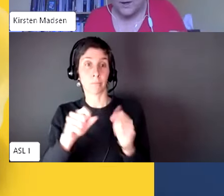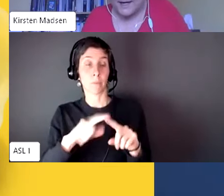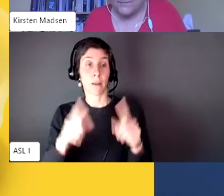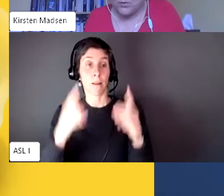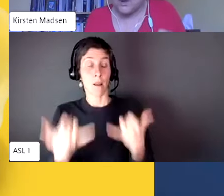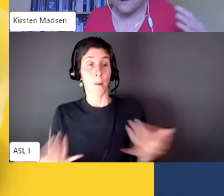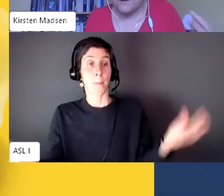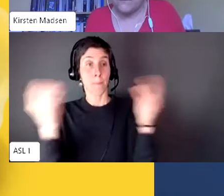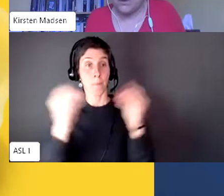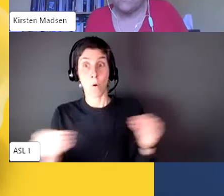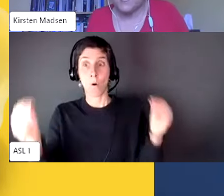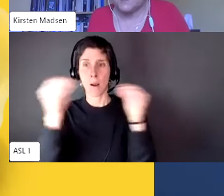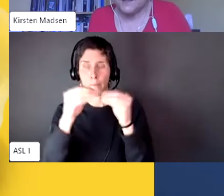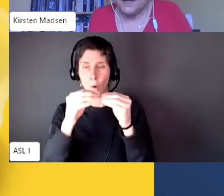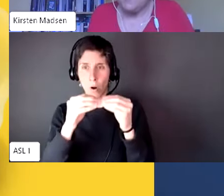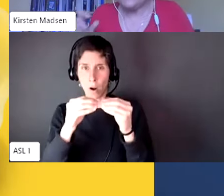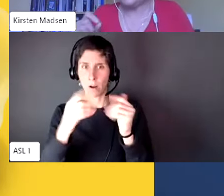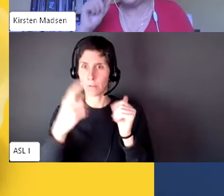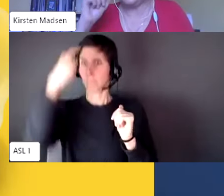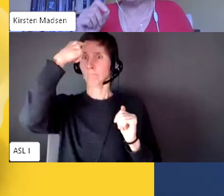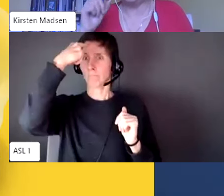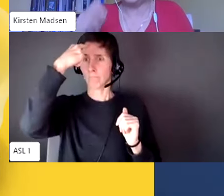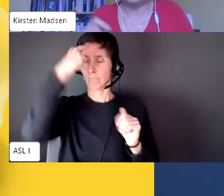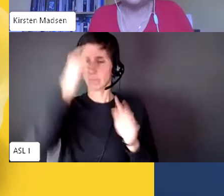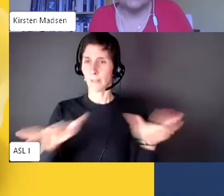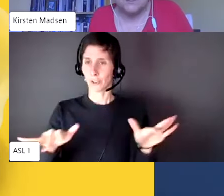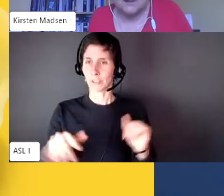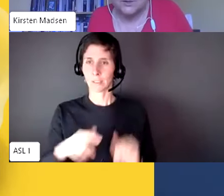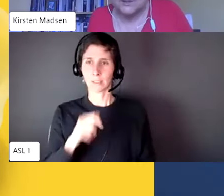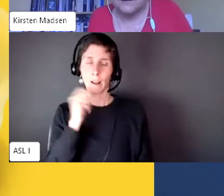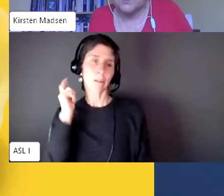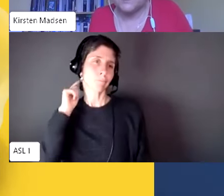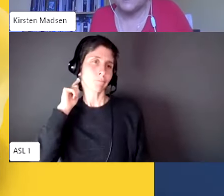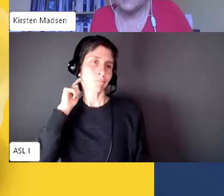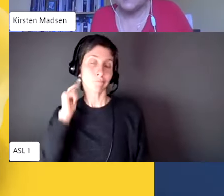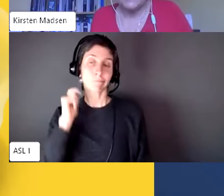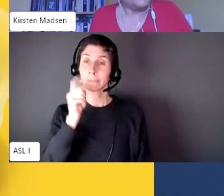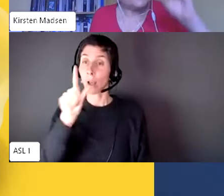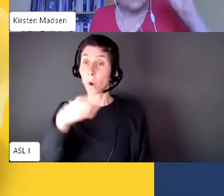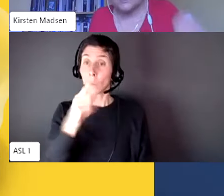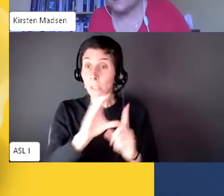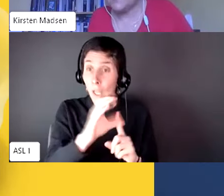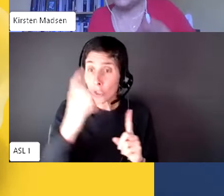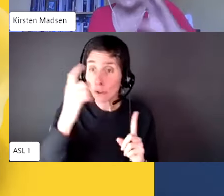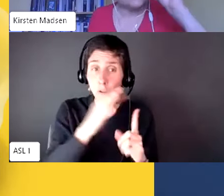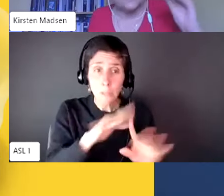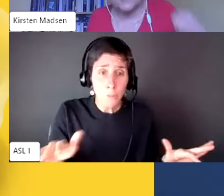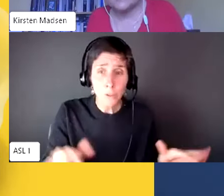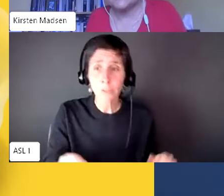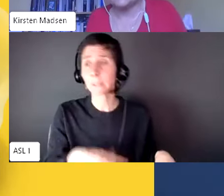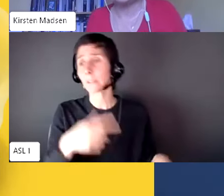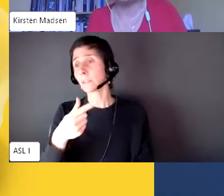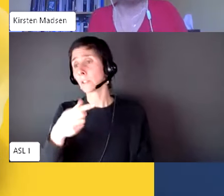more and more on the forefront, because it is not just about cultural diversity. It is not just about gender